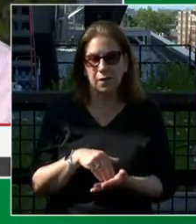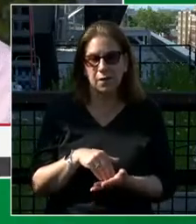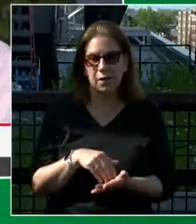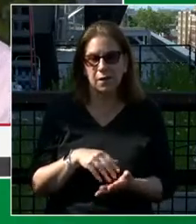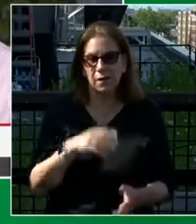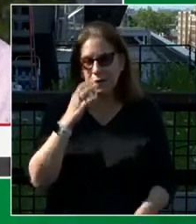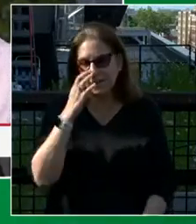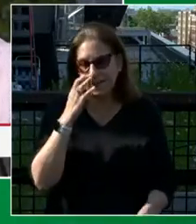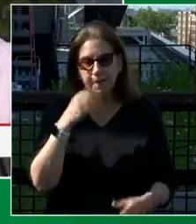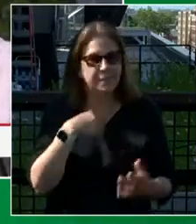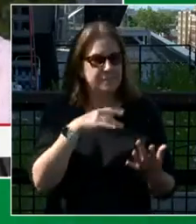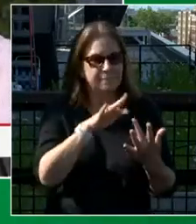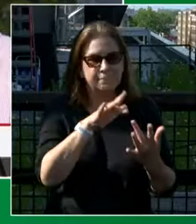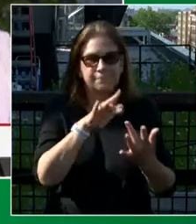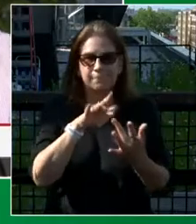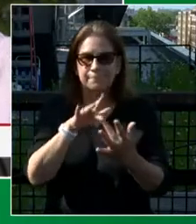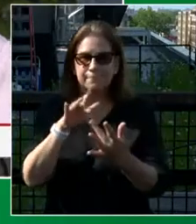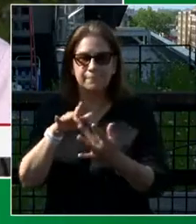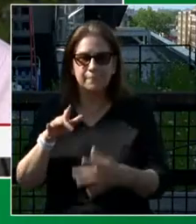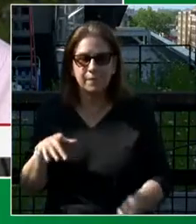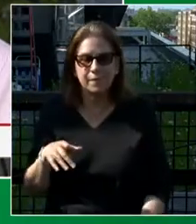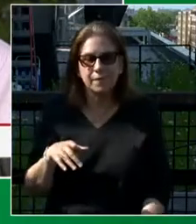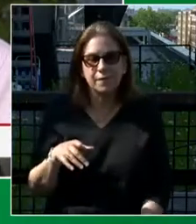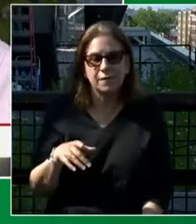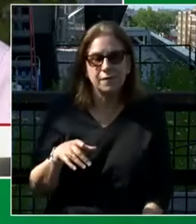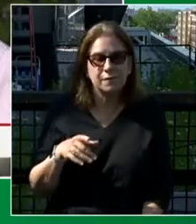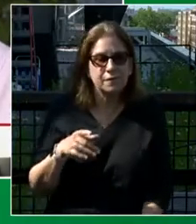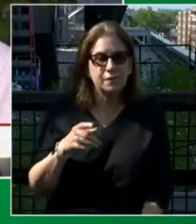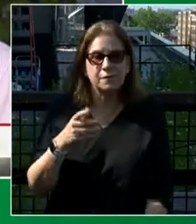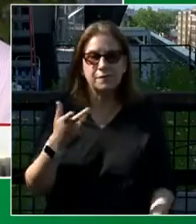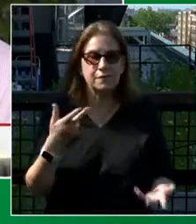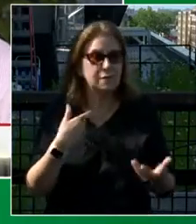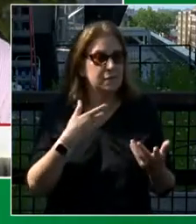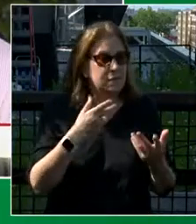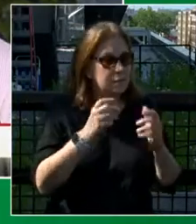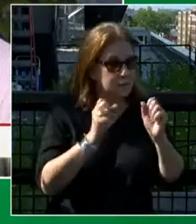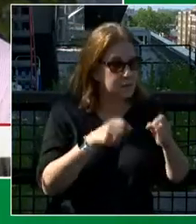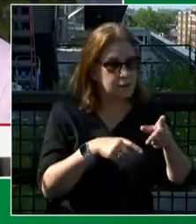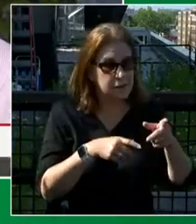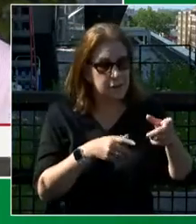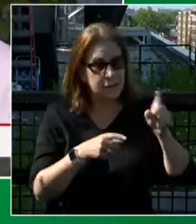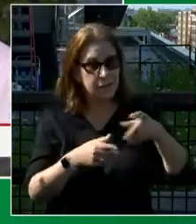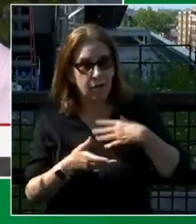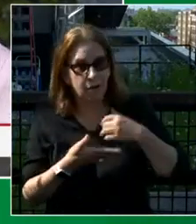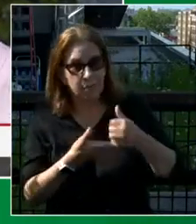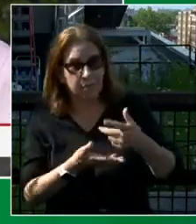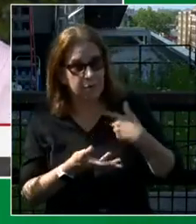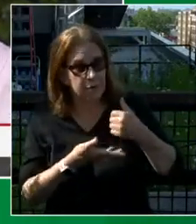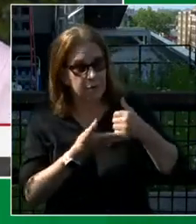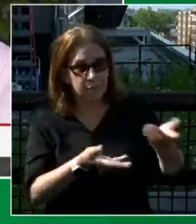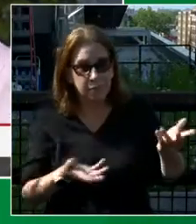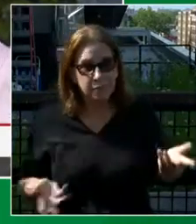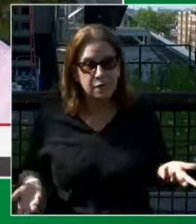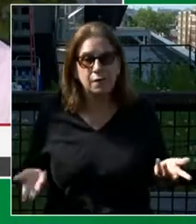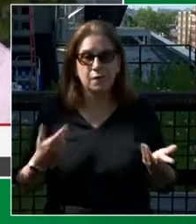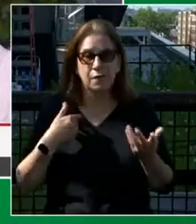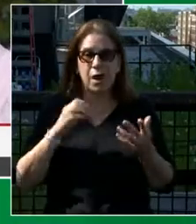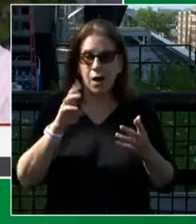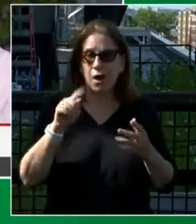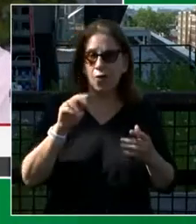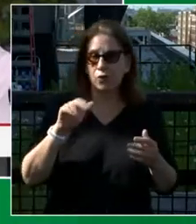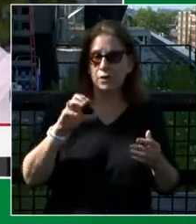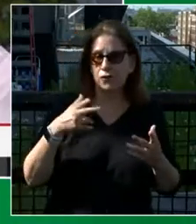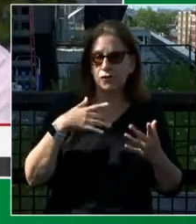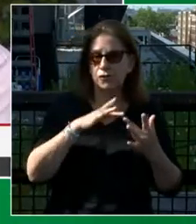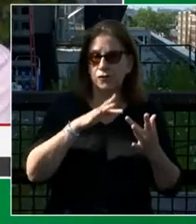to see what other resources that we can help provide for them because we all suffered in